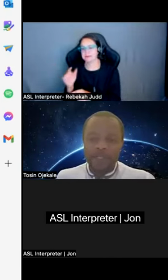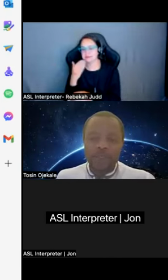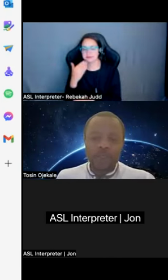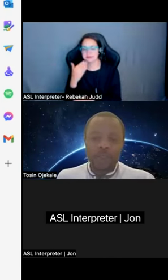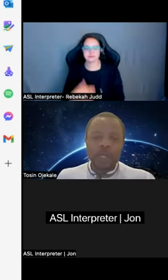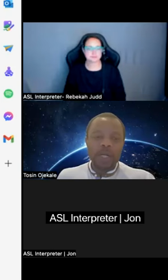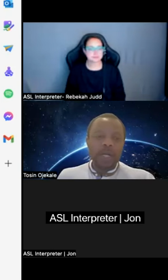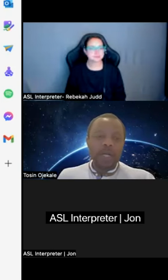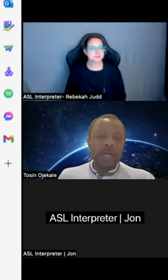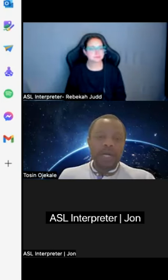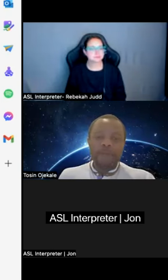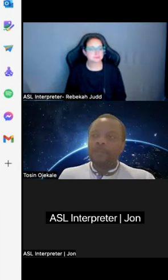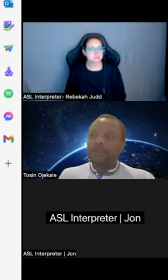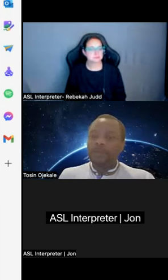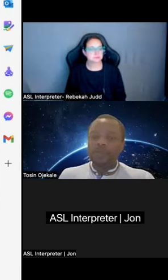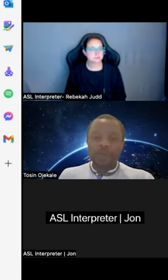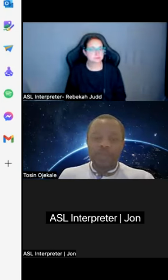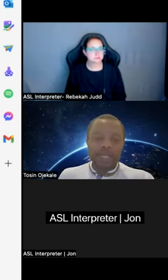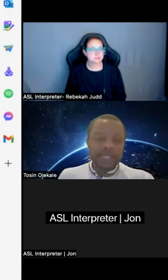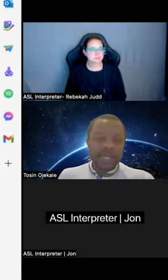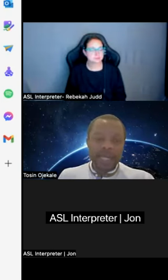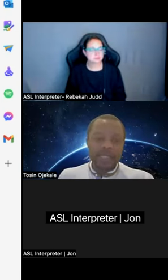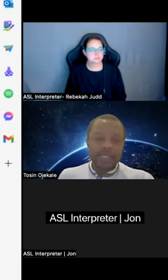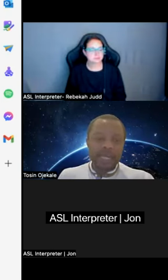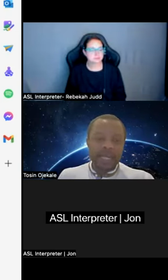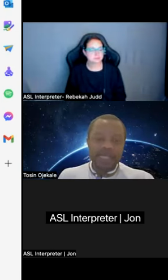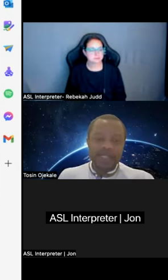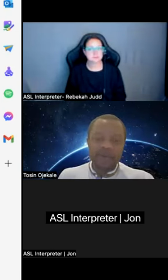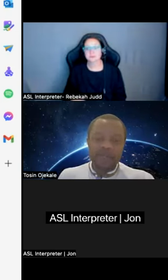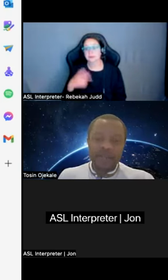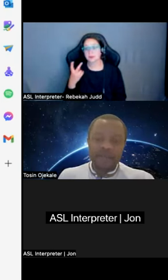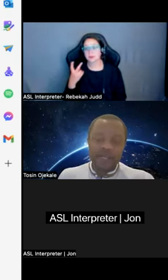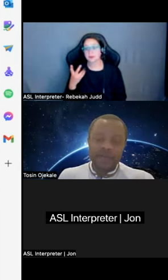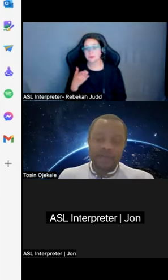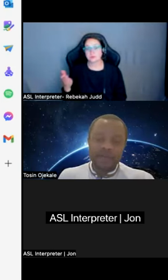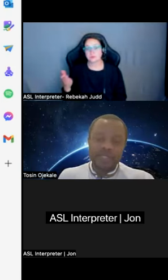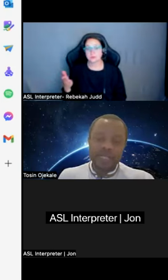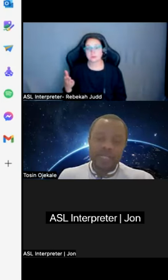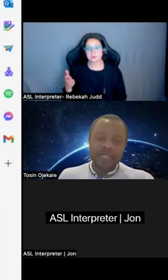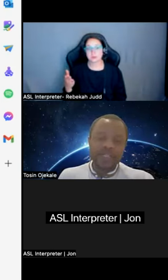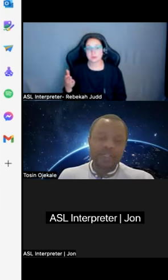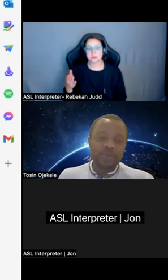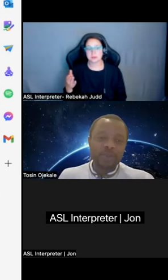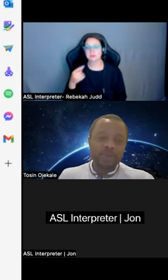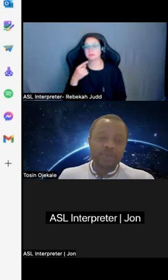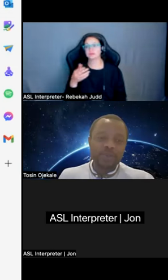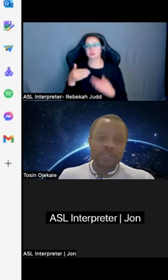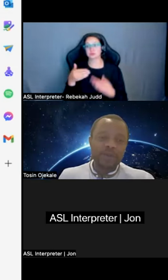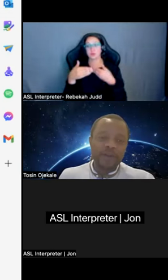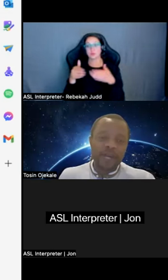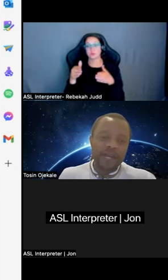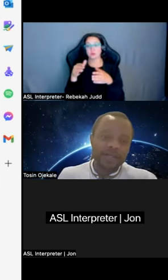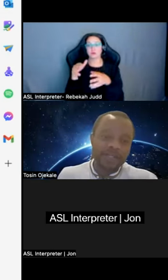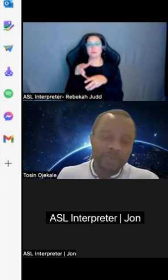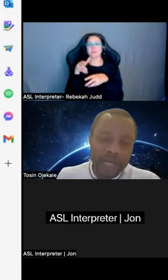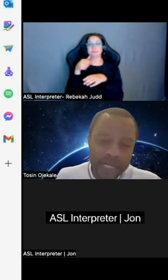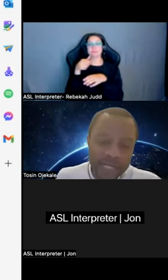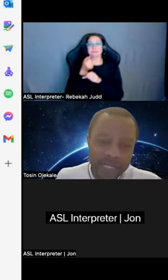right, so two things here. The essence of this effective room sealing is to curtail